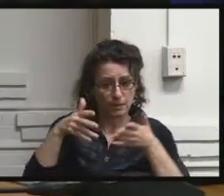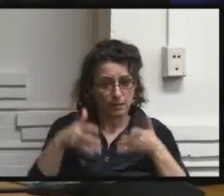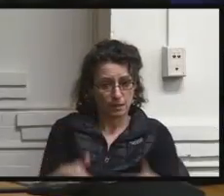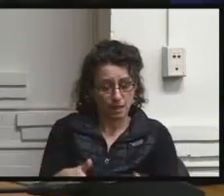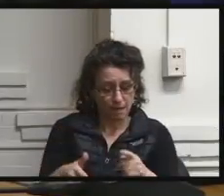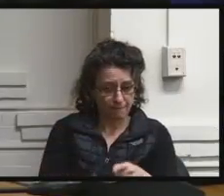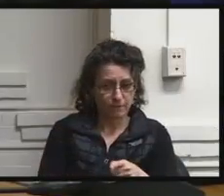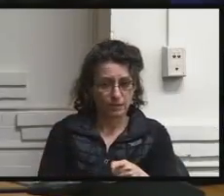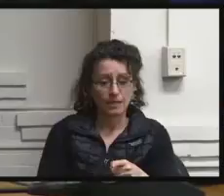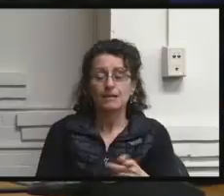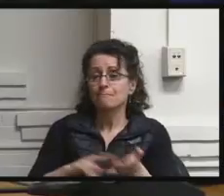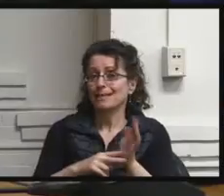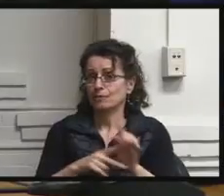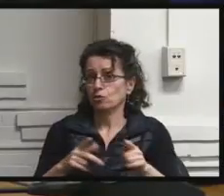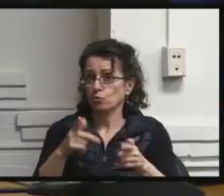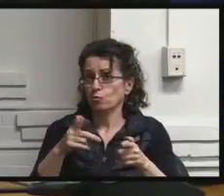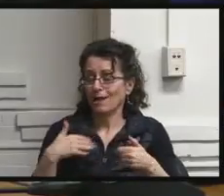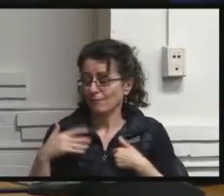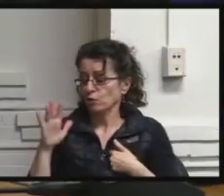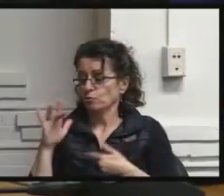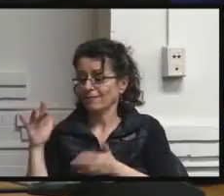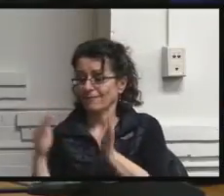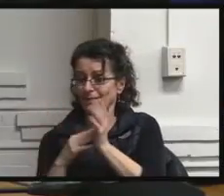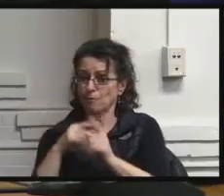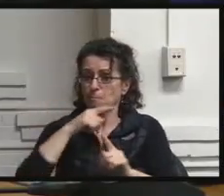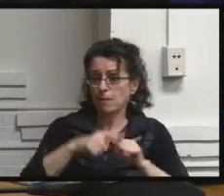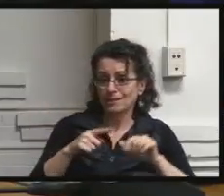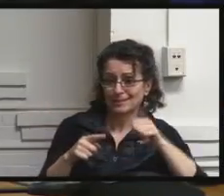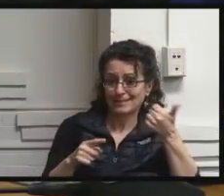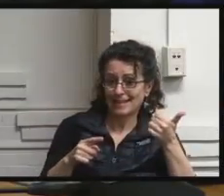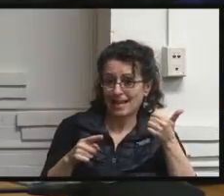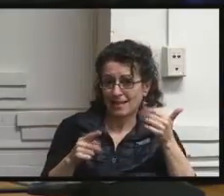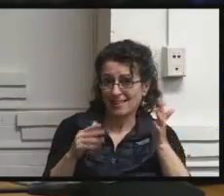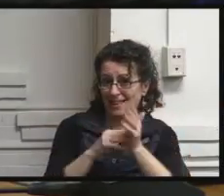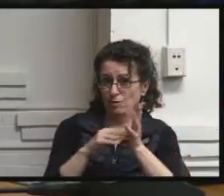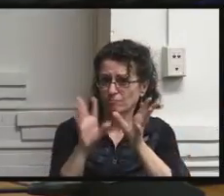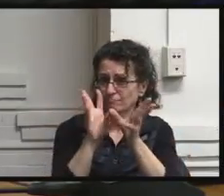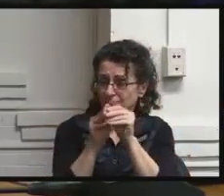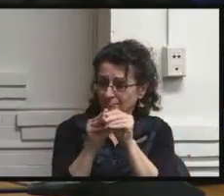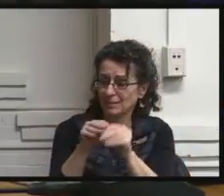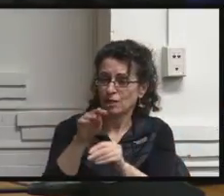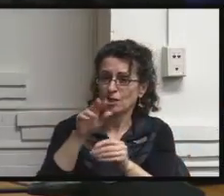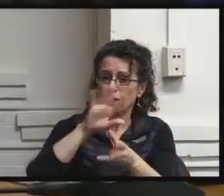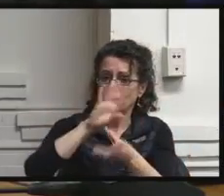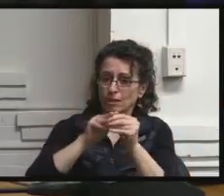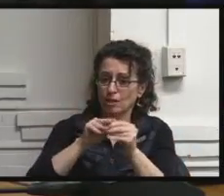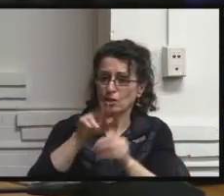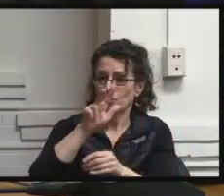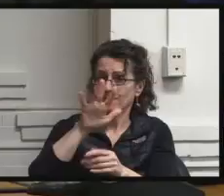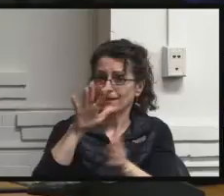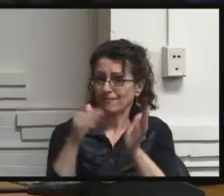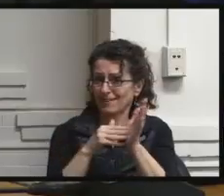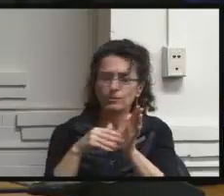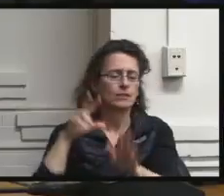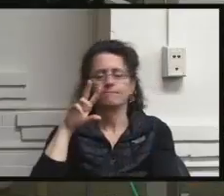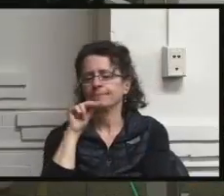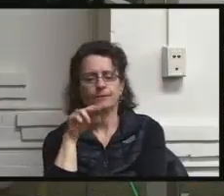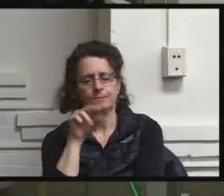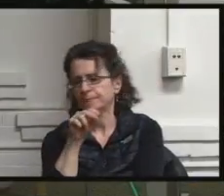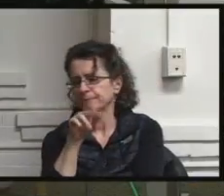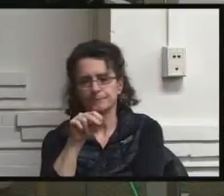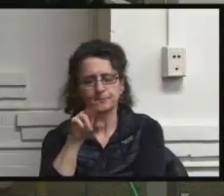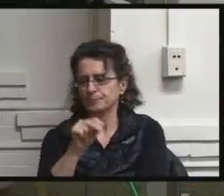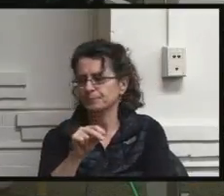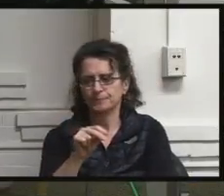additional money on top of the $25,000 that's shown or referred to in this email? No. And one